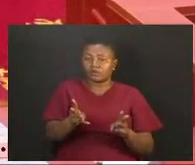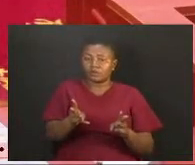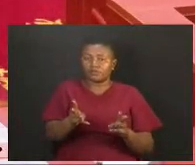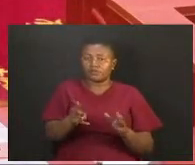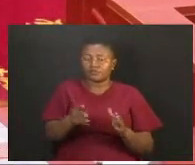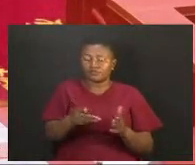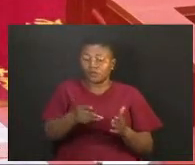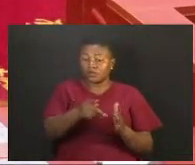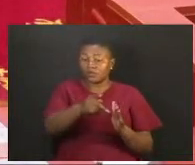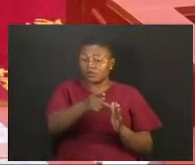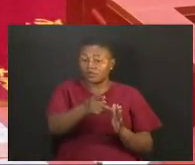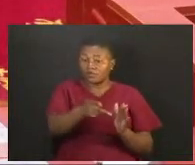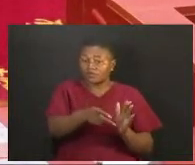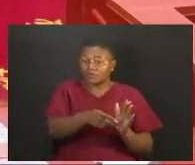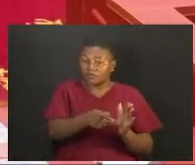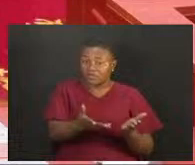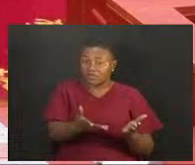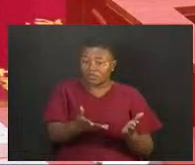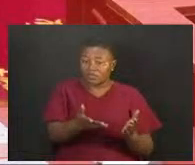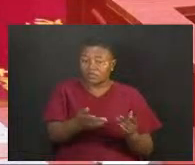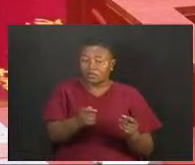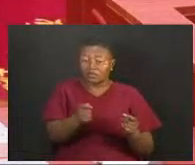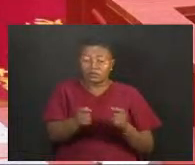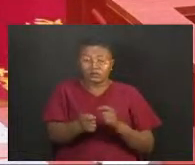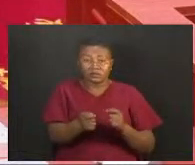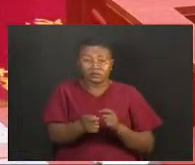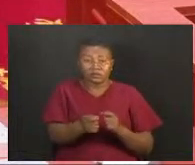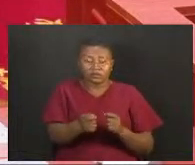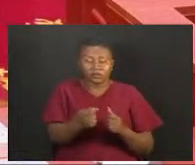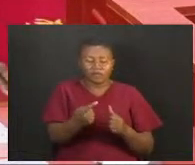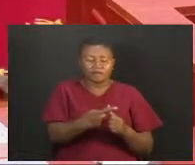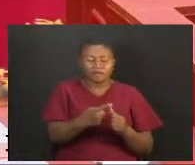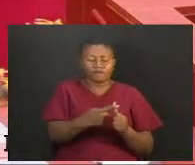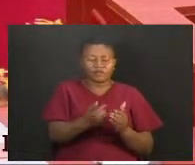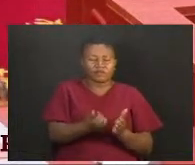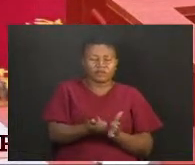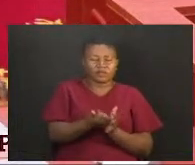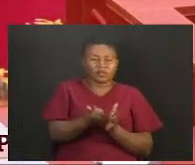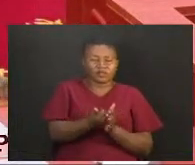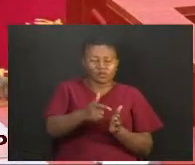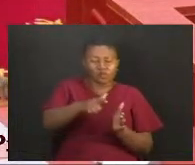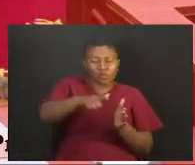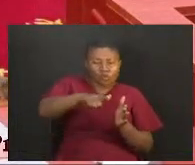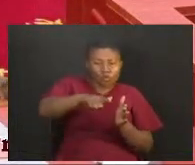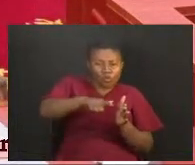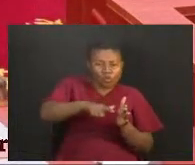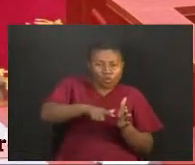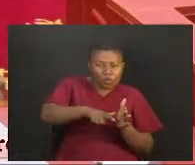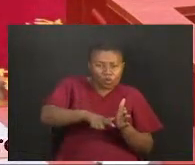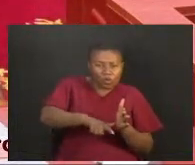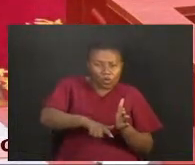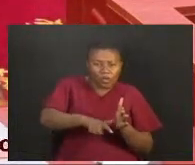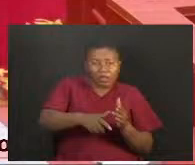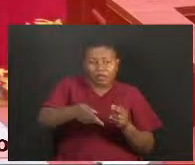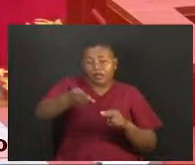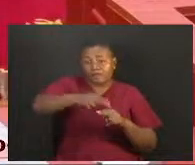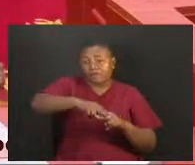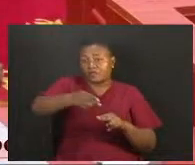a positive cycle in a way that first, it will help lower inflation and curb depreciation of the